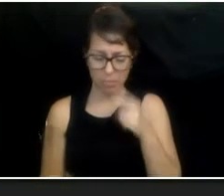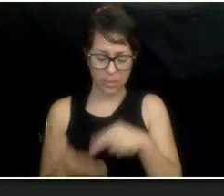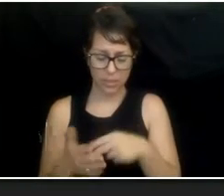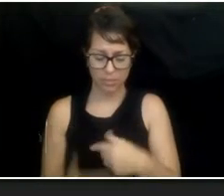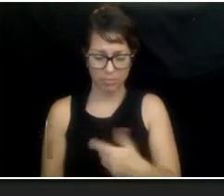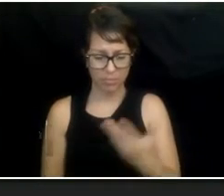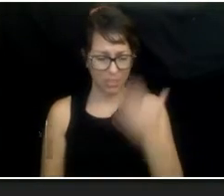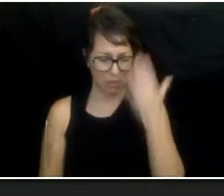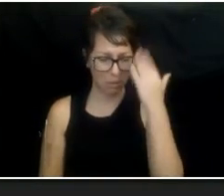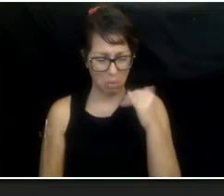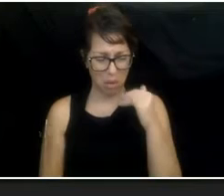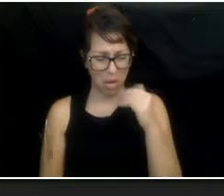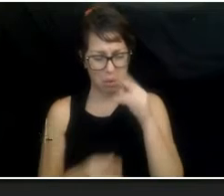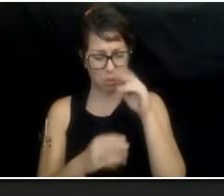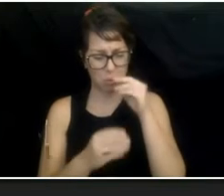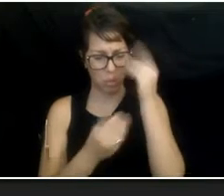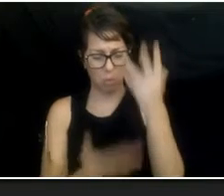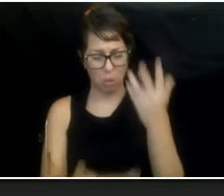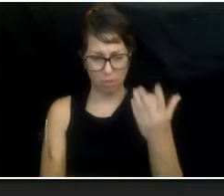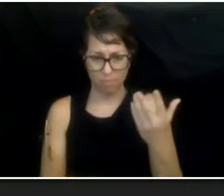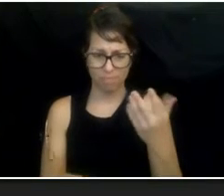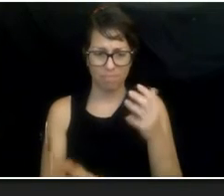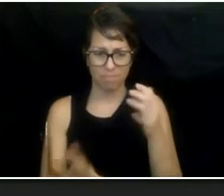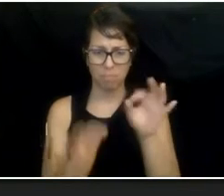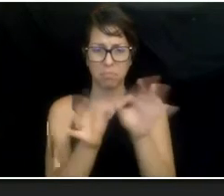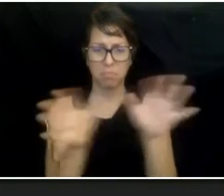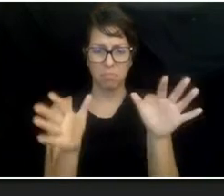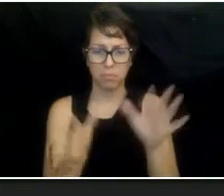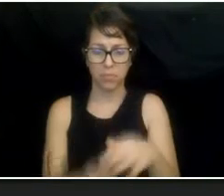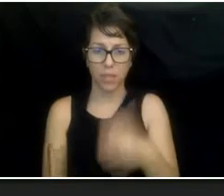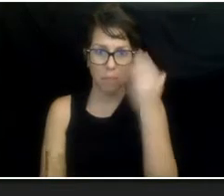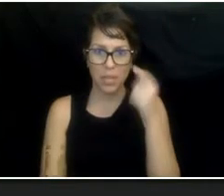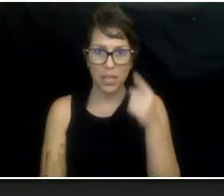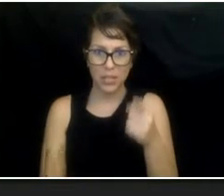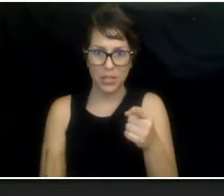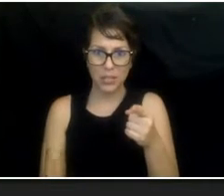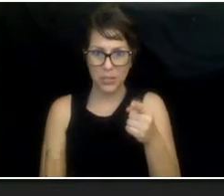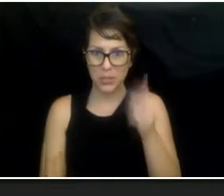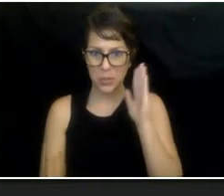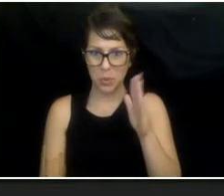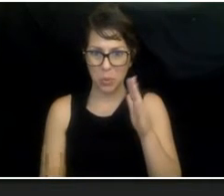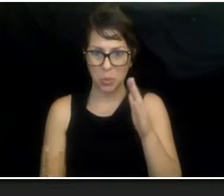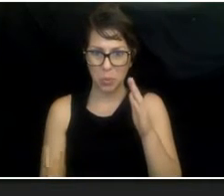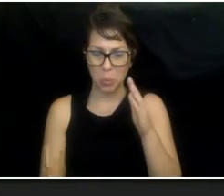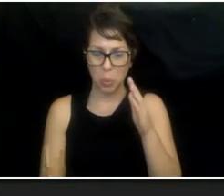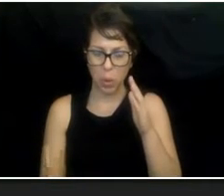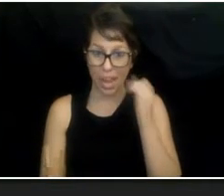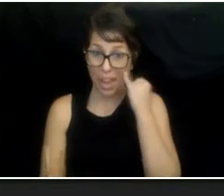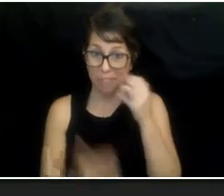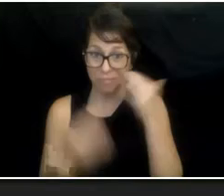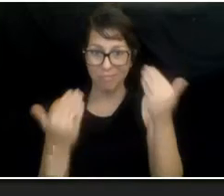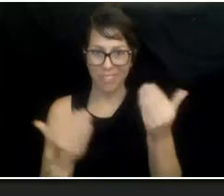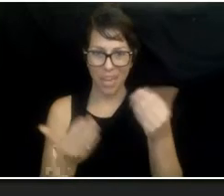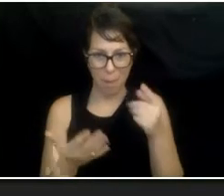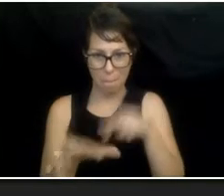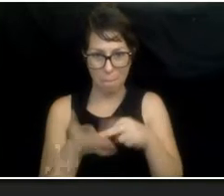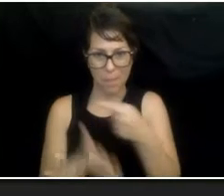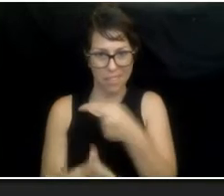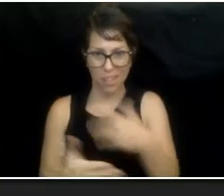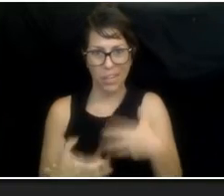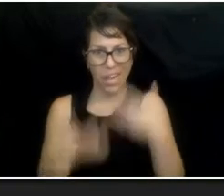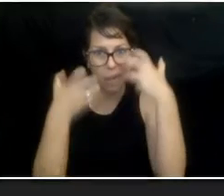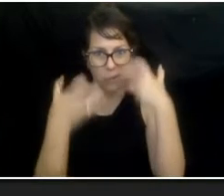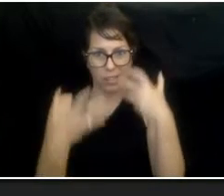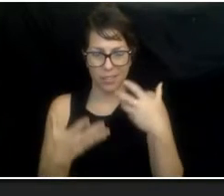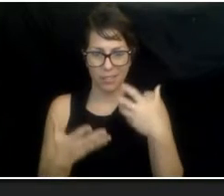covid what I mean what kind of Provisions are being made for someone to move if they have to leave their home very quickly and rapidly